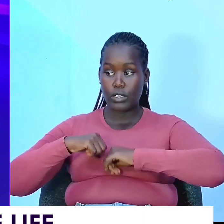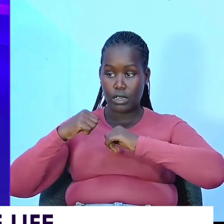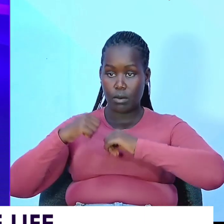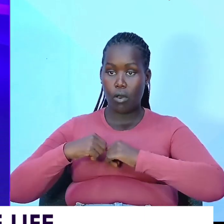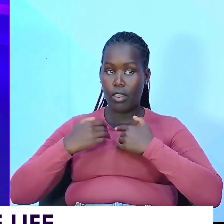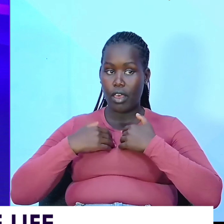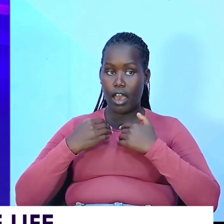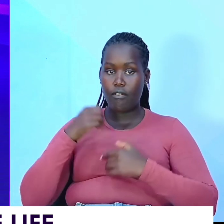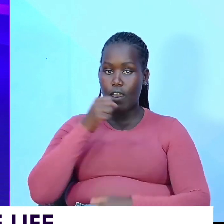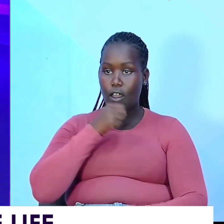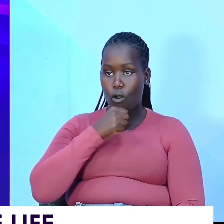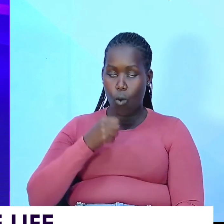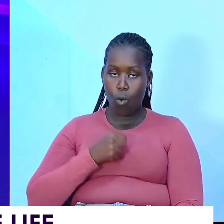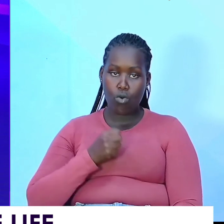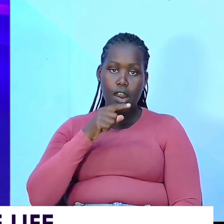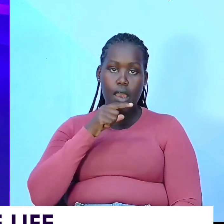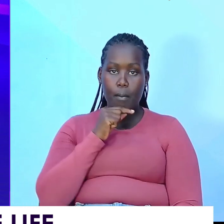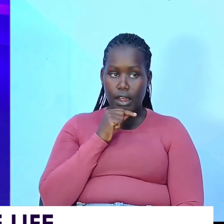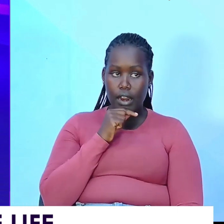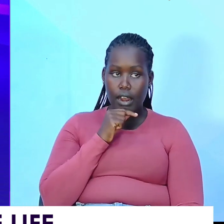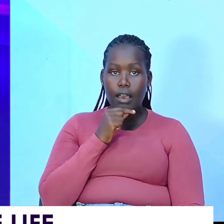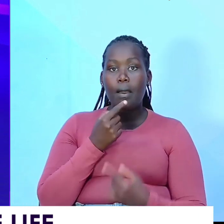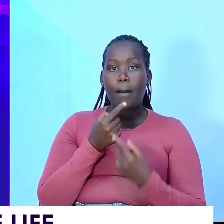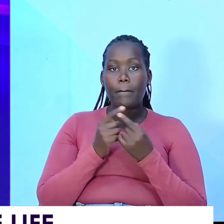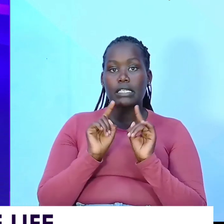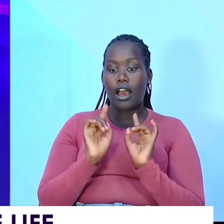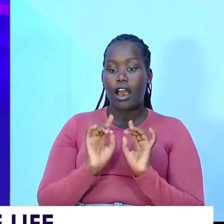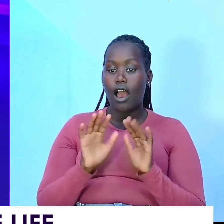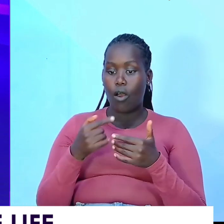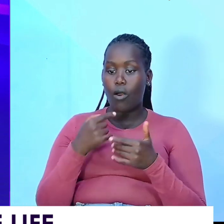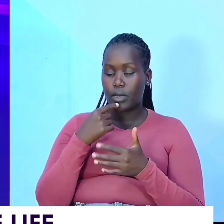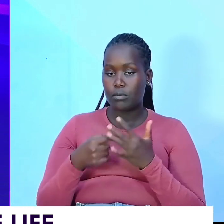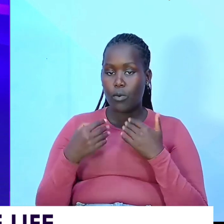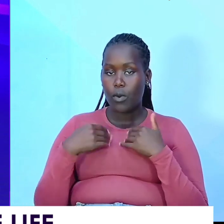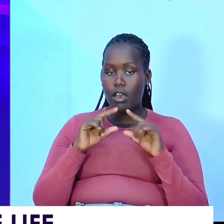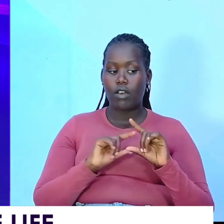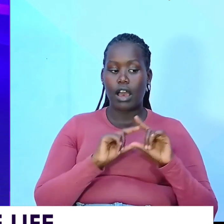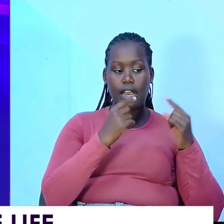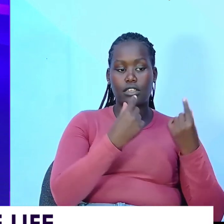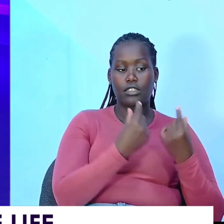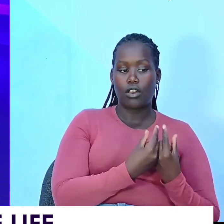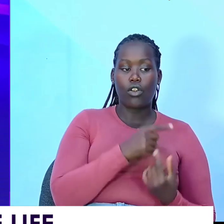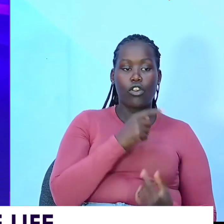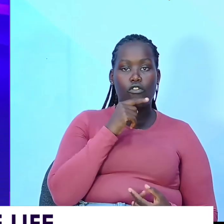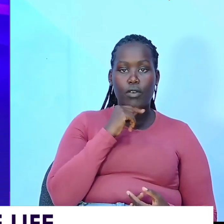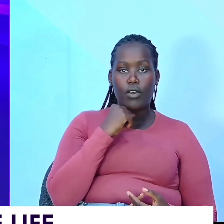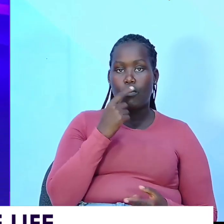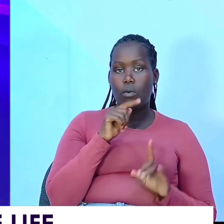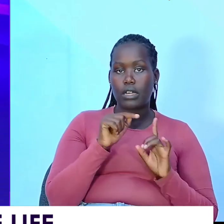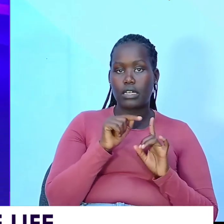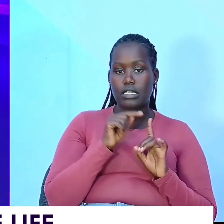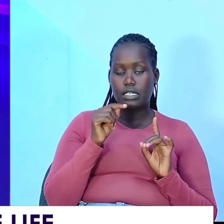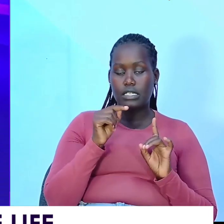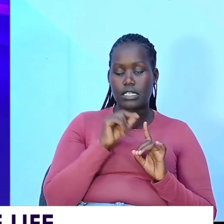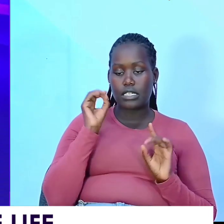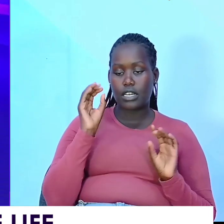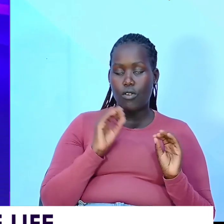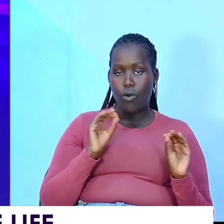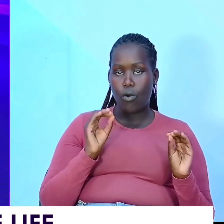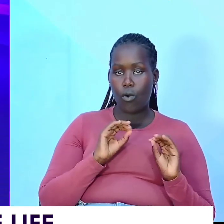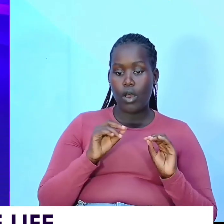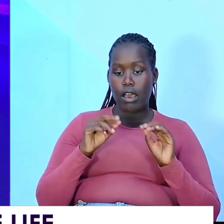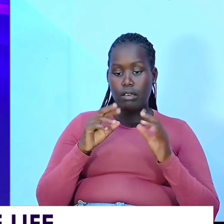men. It is, but just like you said, there's a category of men that are not being tested. Irrespective of age, it means